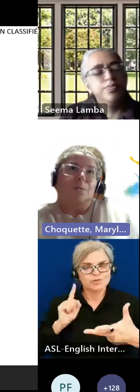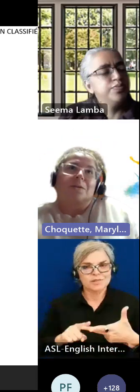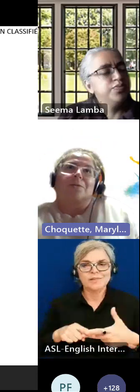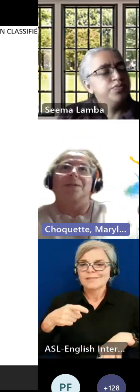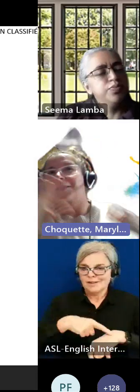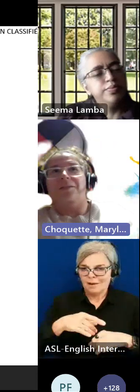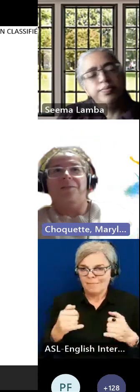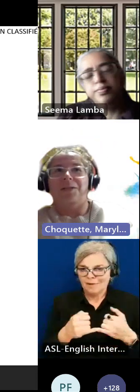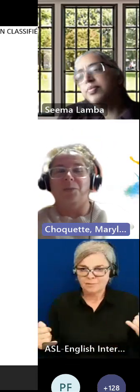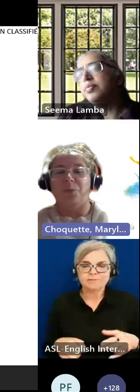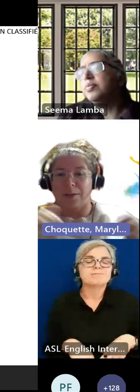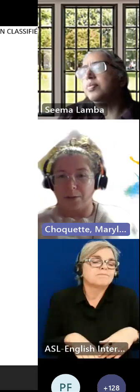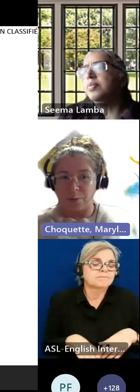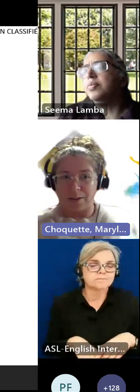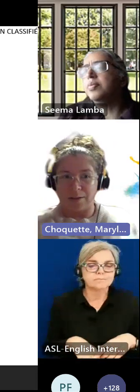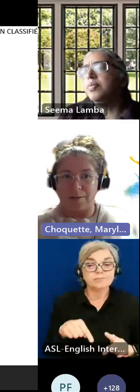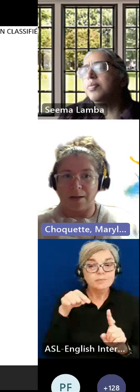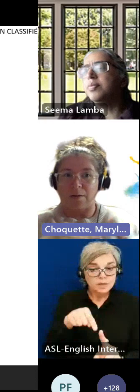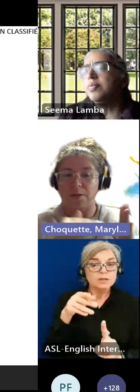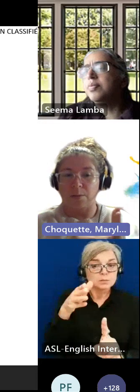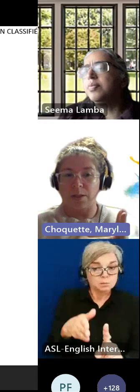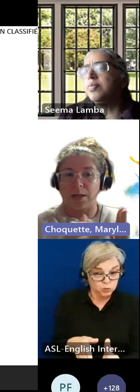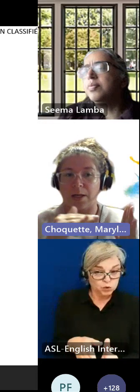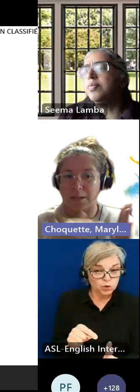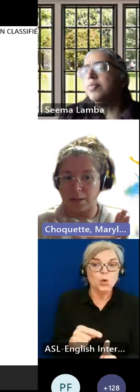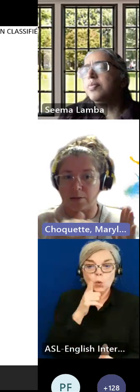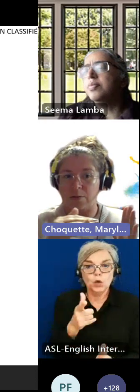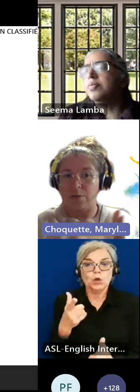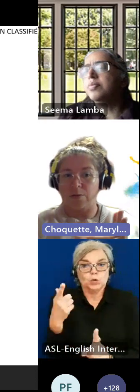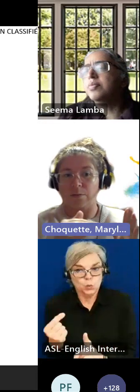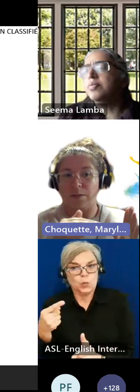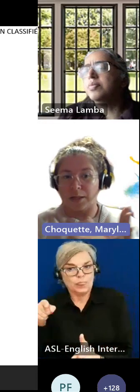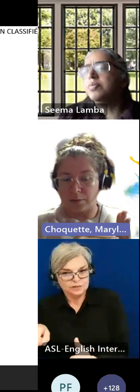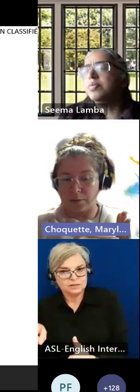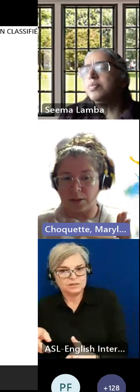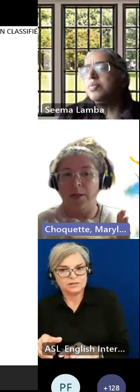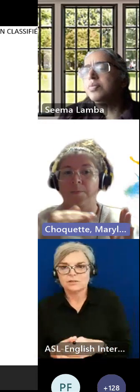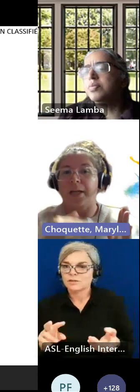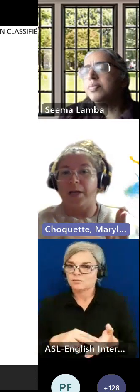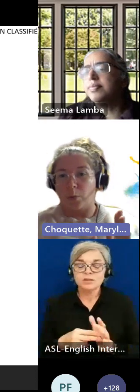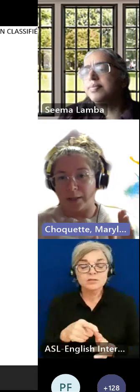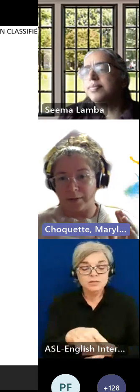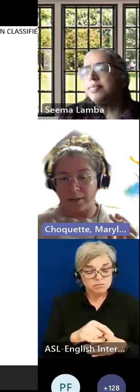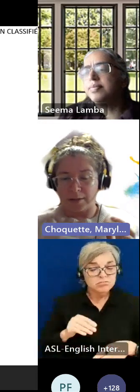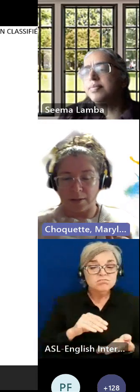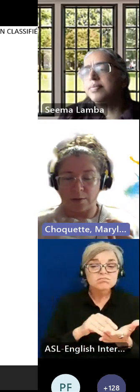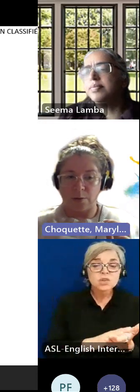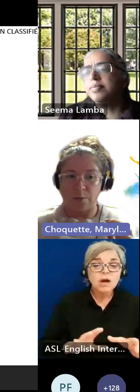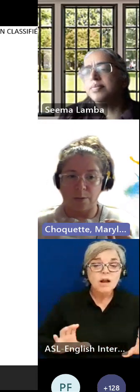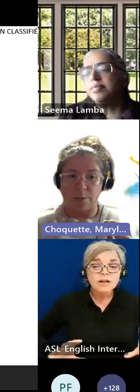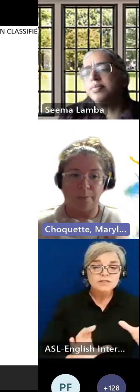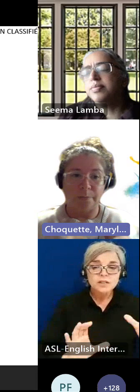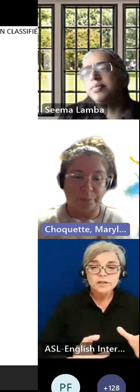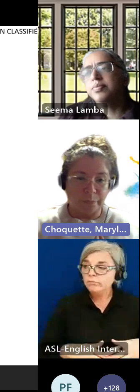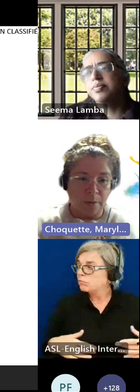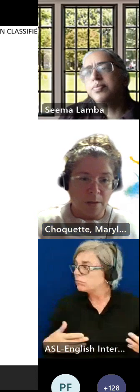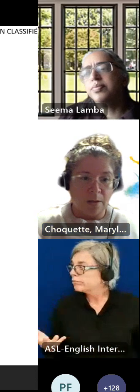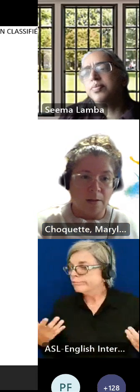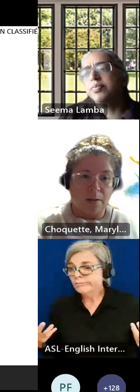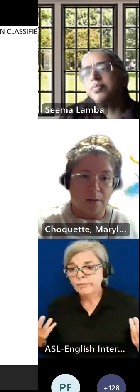this person will do this at some point. You really need to have somebody assigned to the activity and when they intend to do it